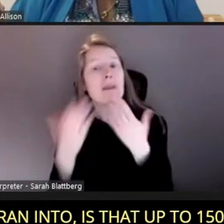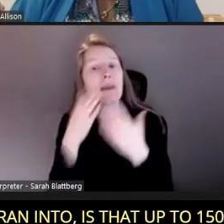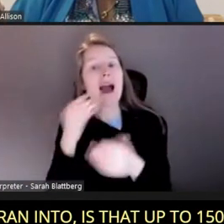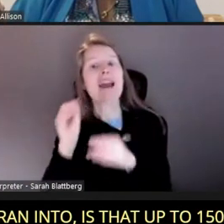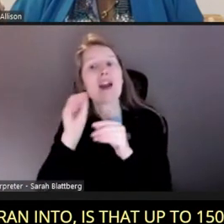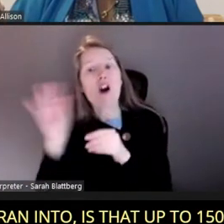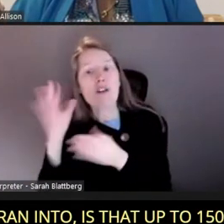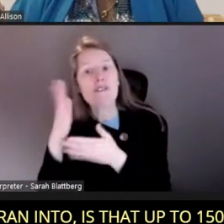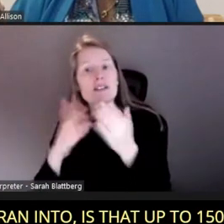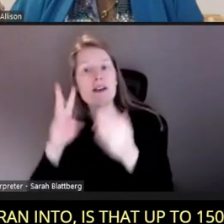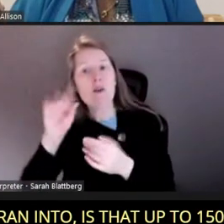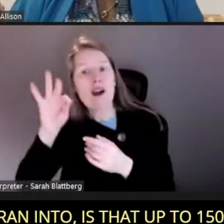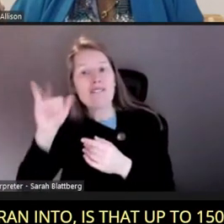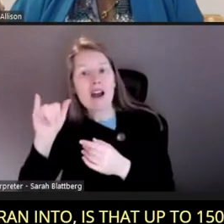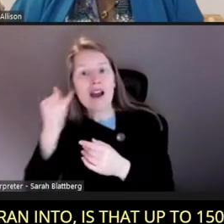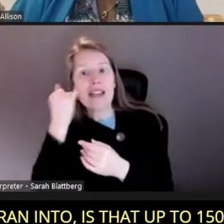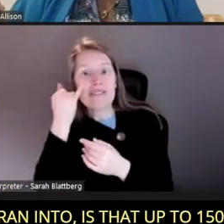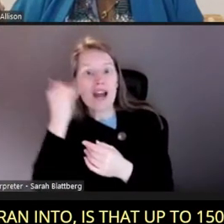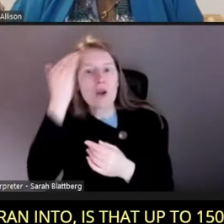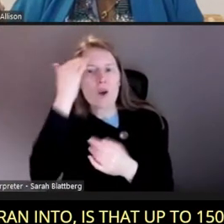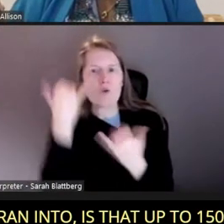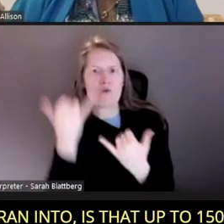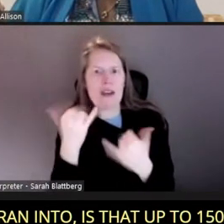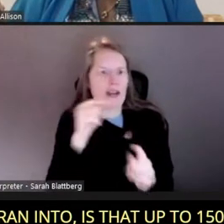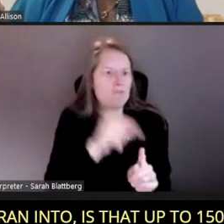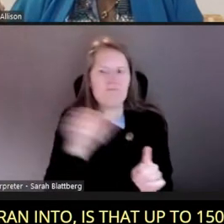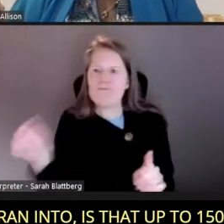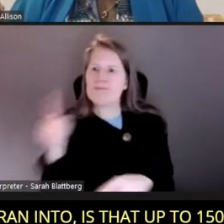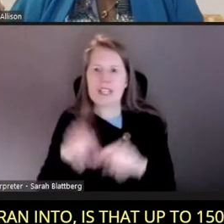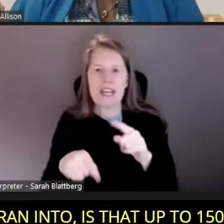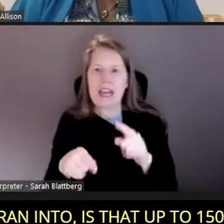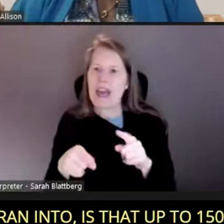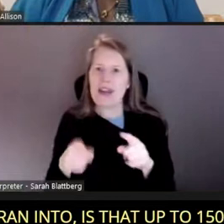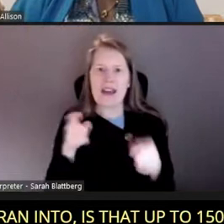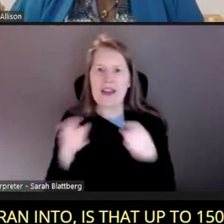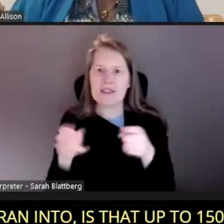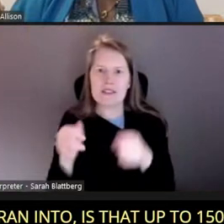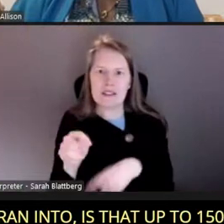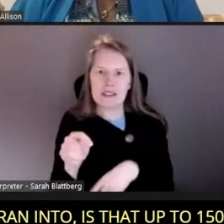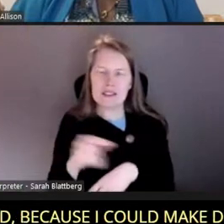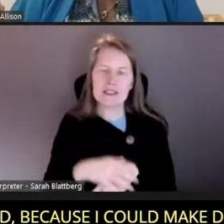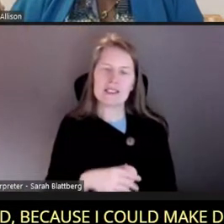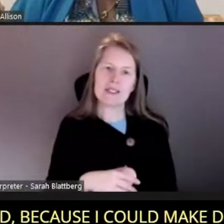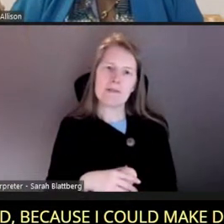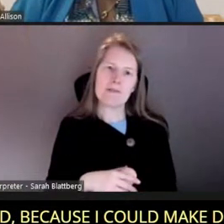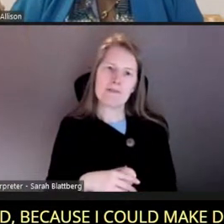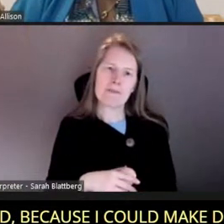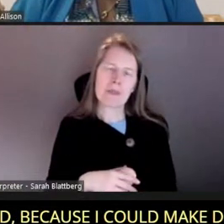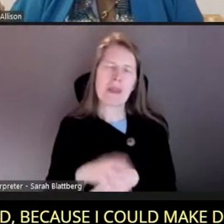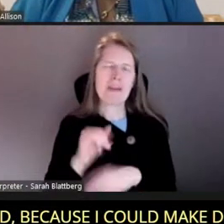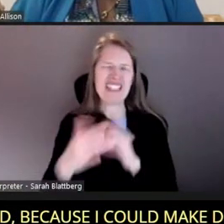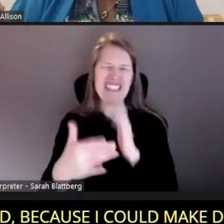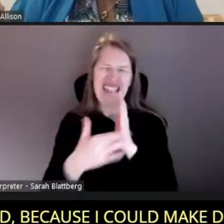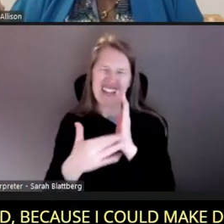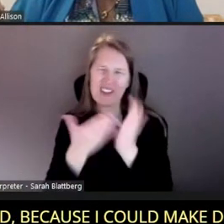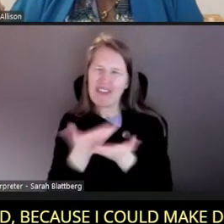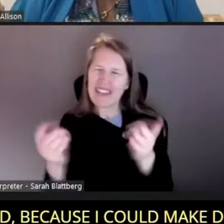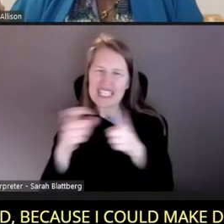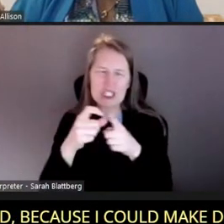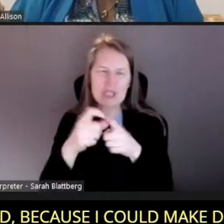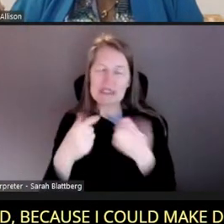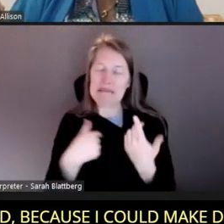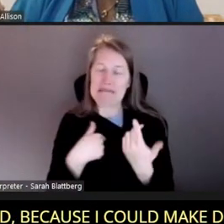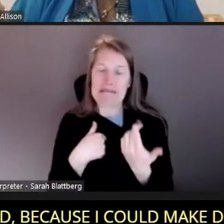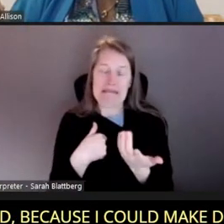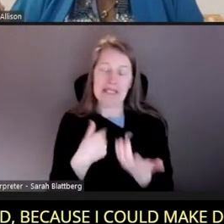what's happening as far as consistency goes. But a lot of the more technical stuff with latency and everything, maybe I